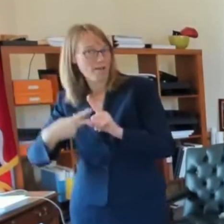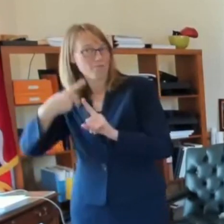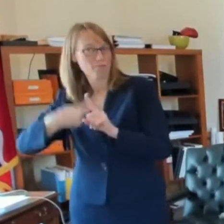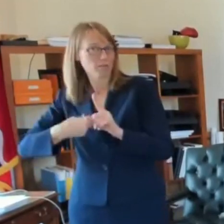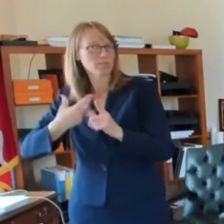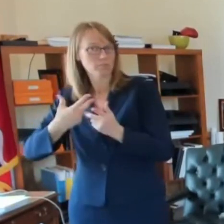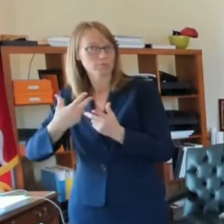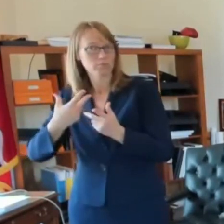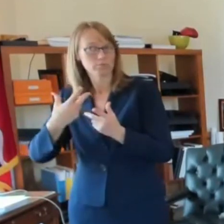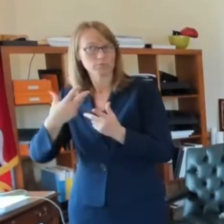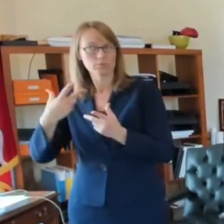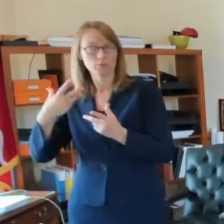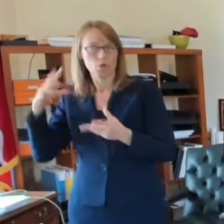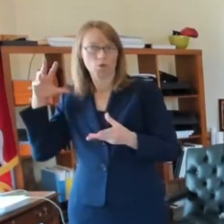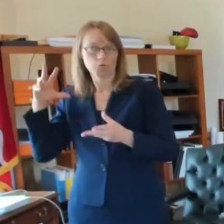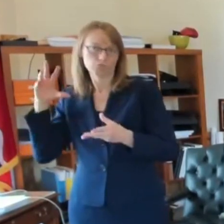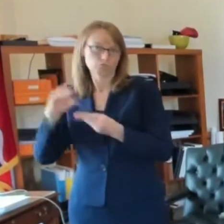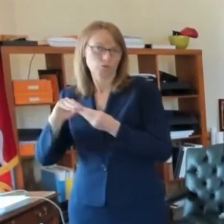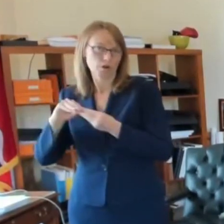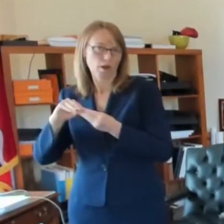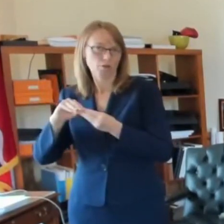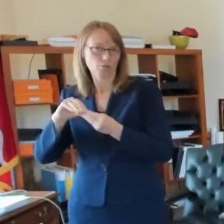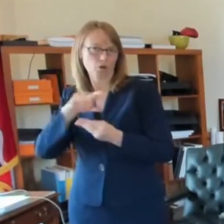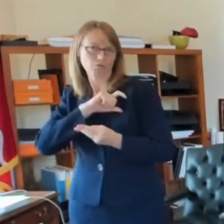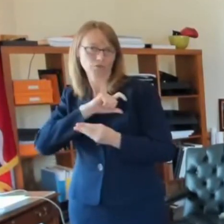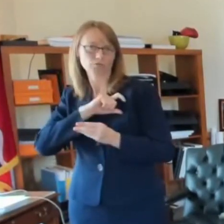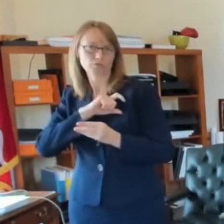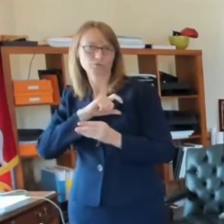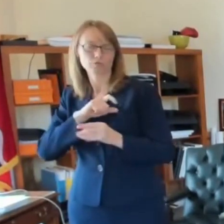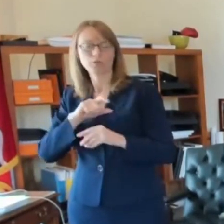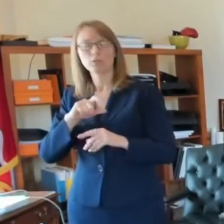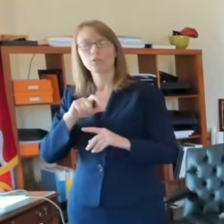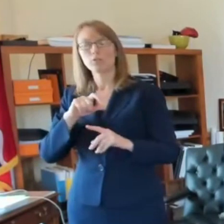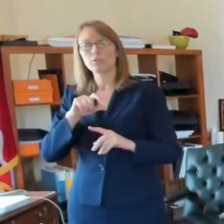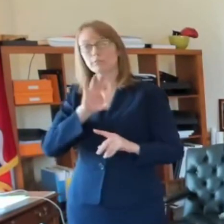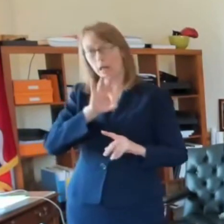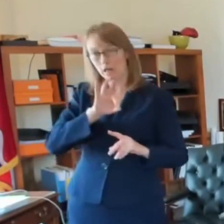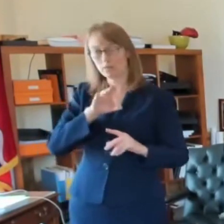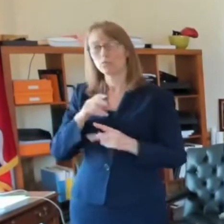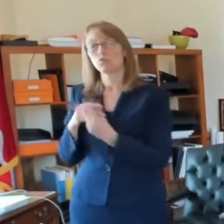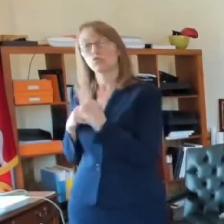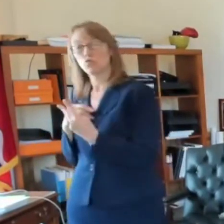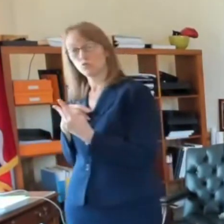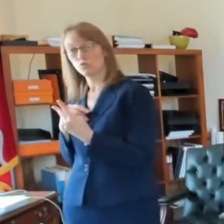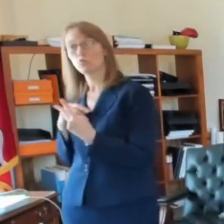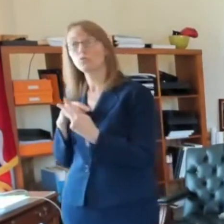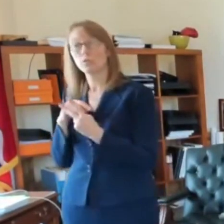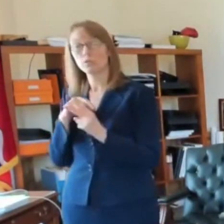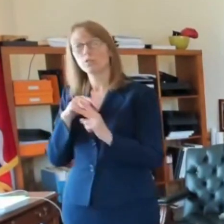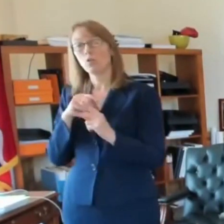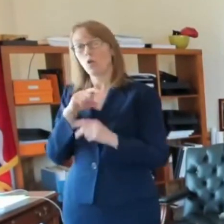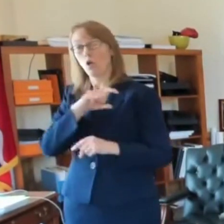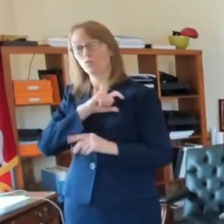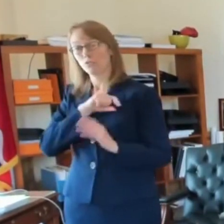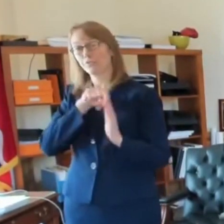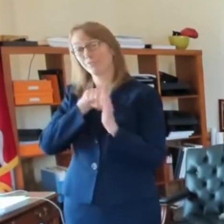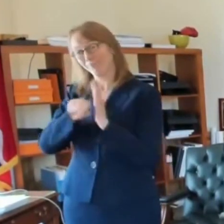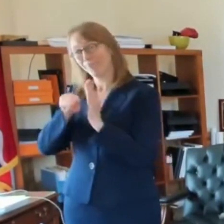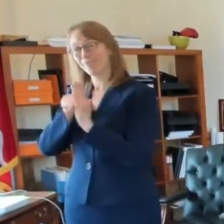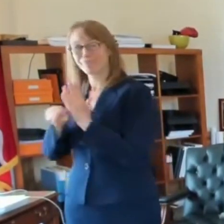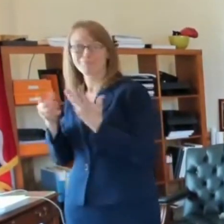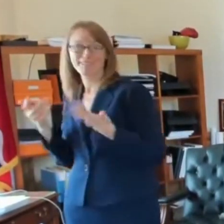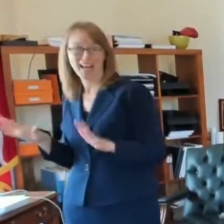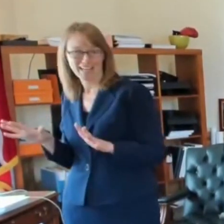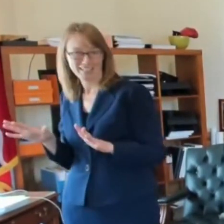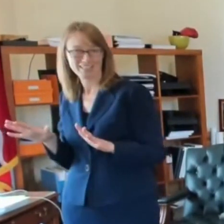of course, retired police captain killed. Officer Bohannon also killed 2 weeks ago. And